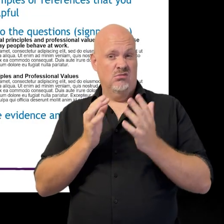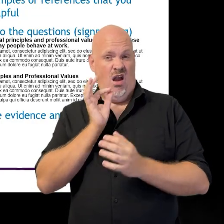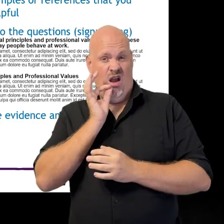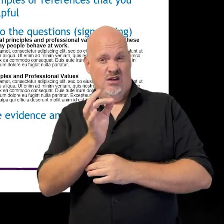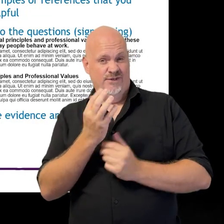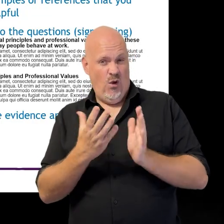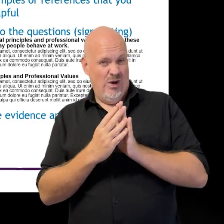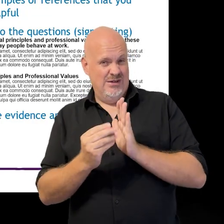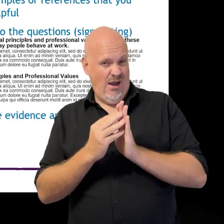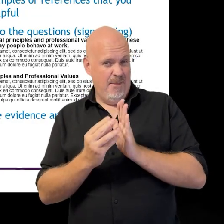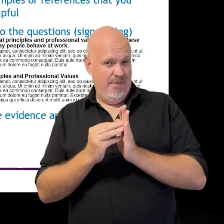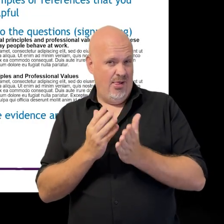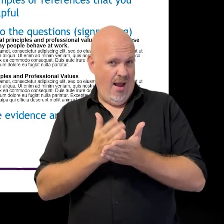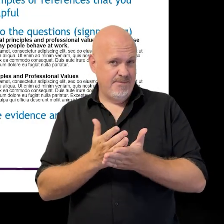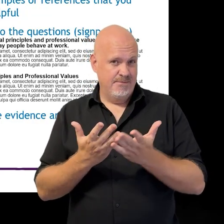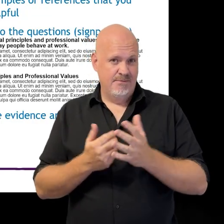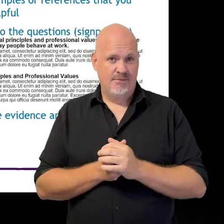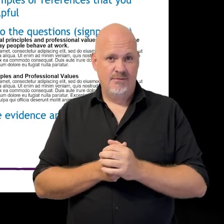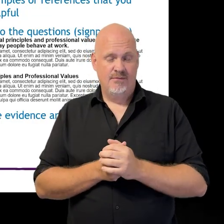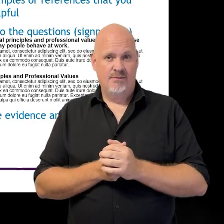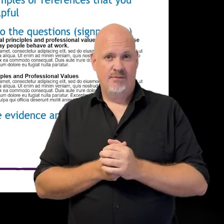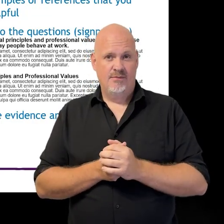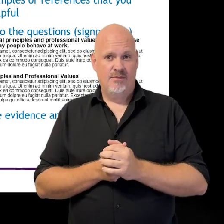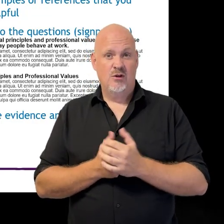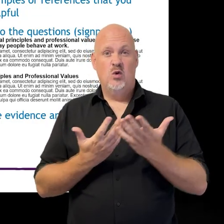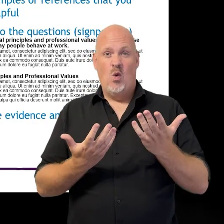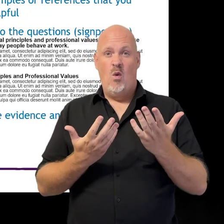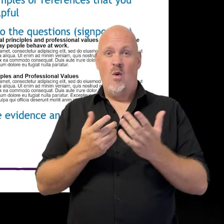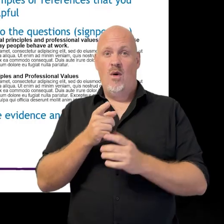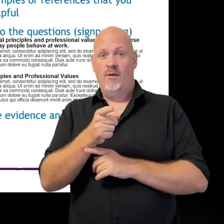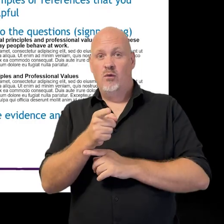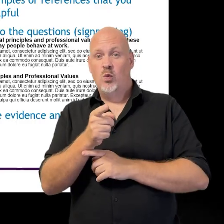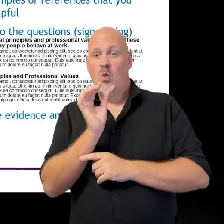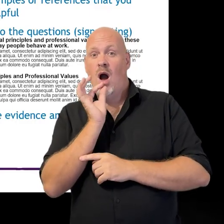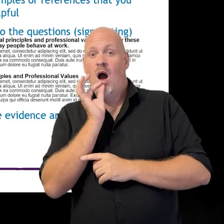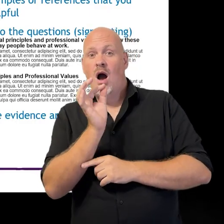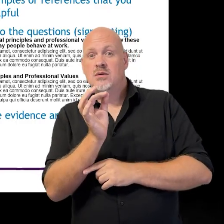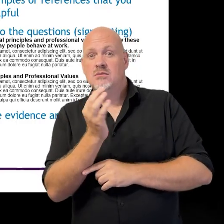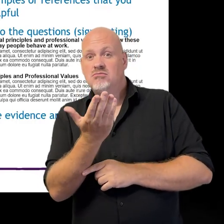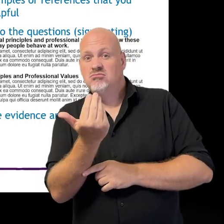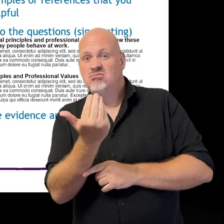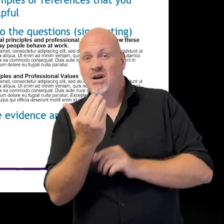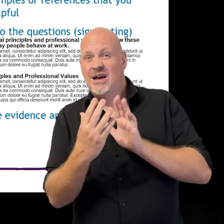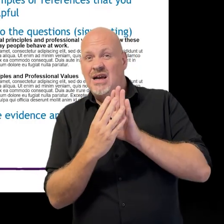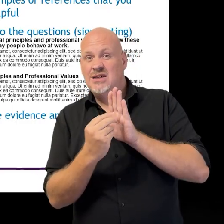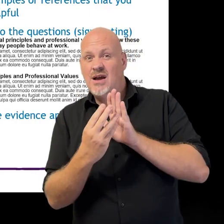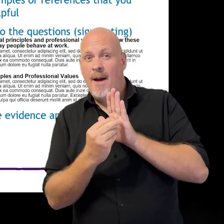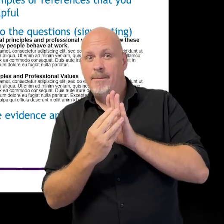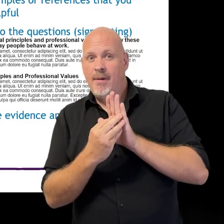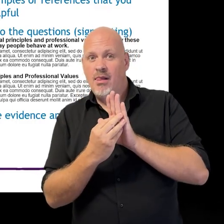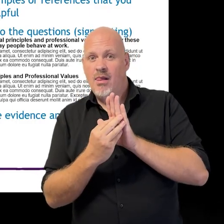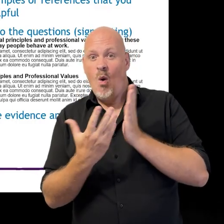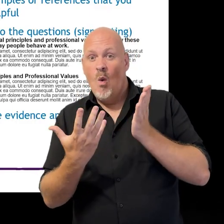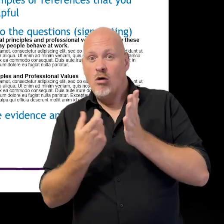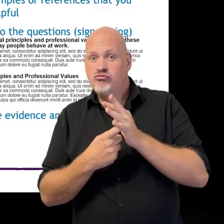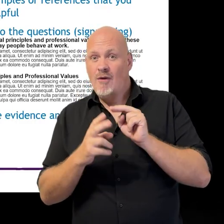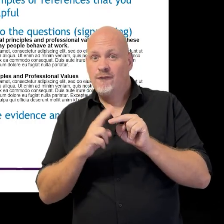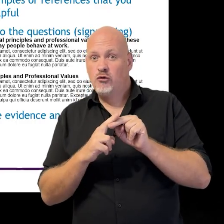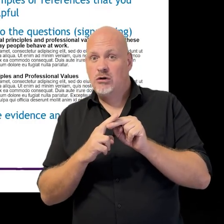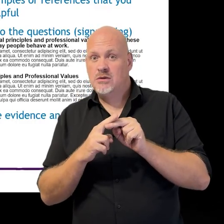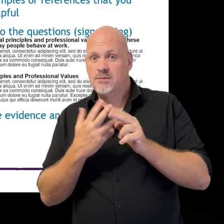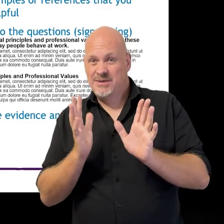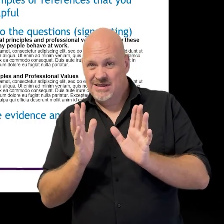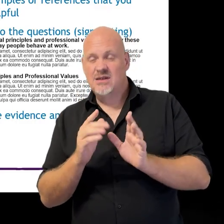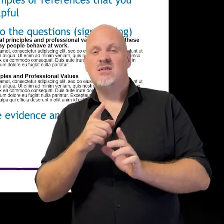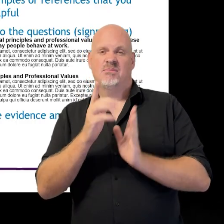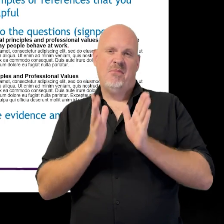response, and examples are great, and many of the questions actually ask for examples. So certainly where you're asked for an example or